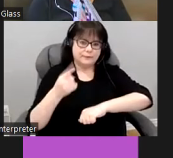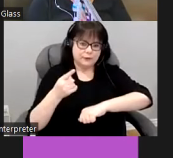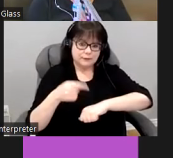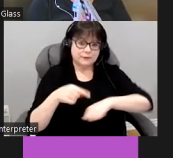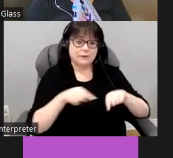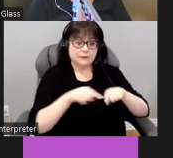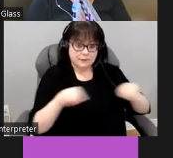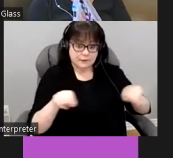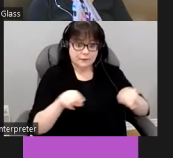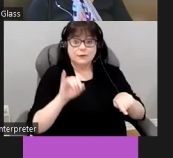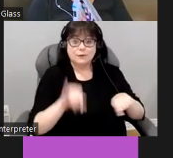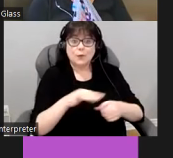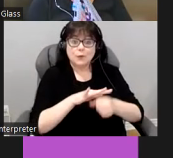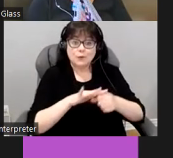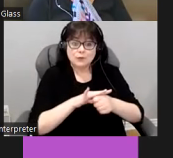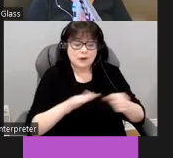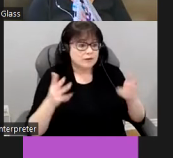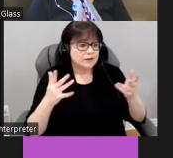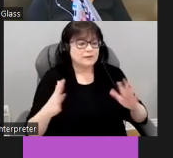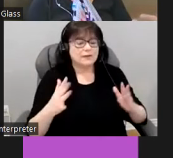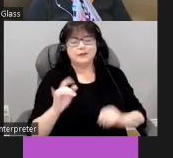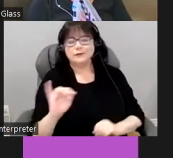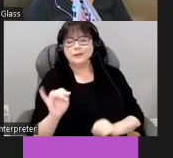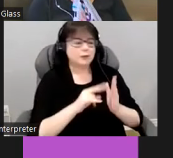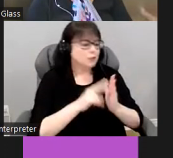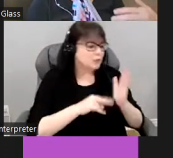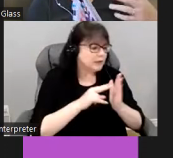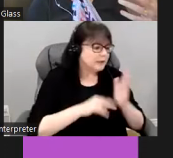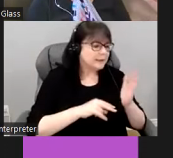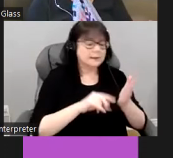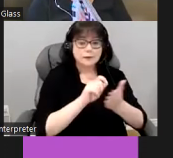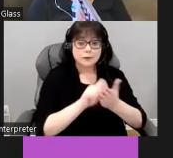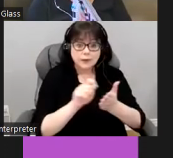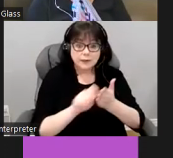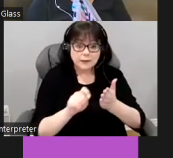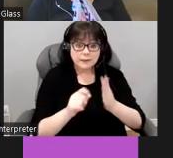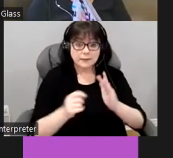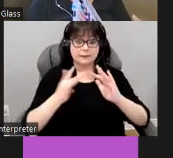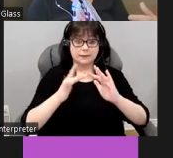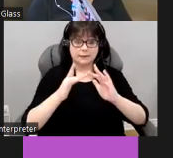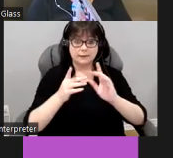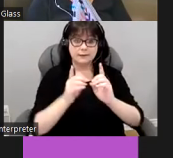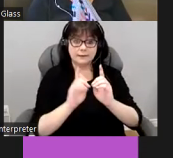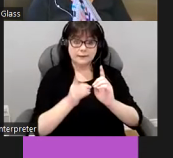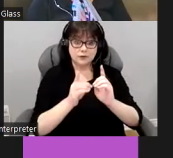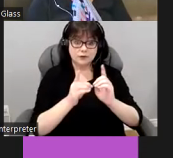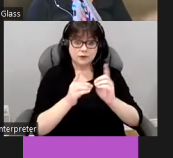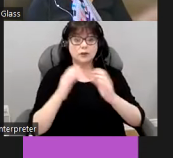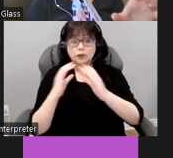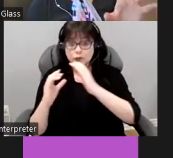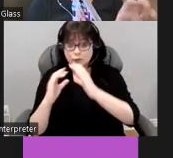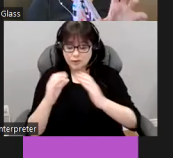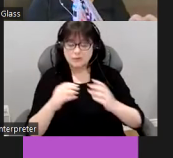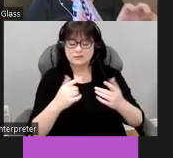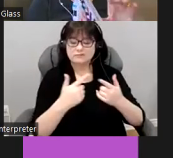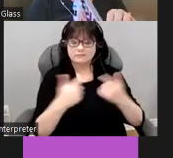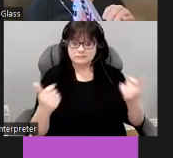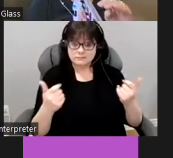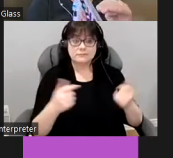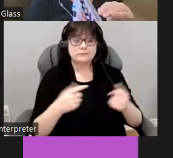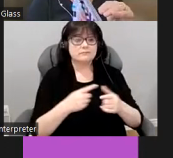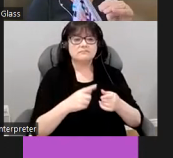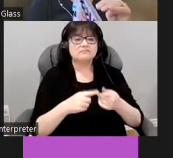in areas like reading and writing and digital and communication and so on, then any other